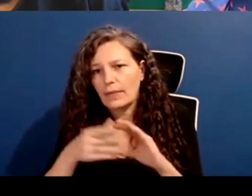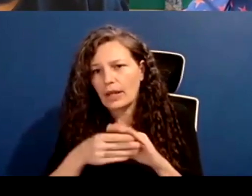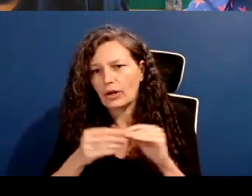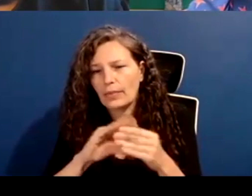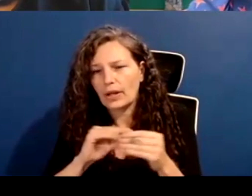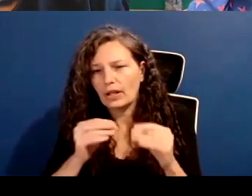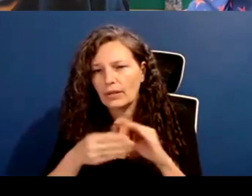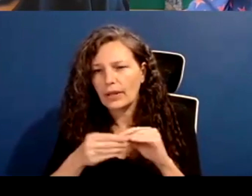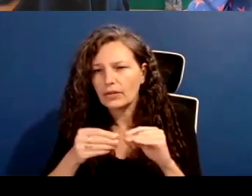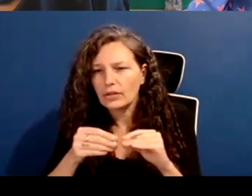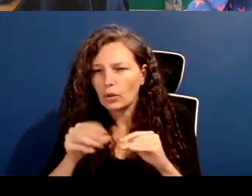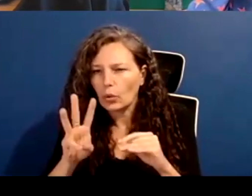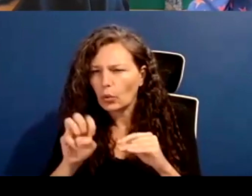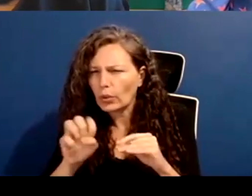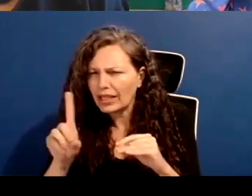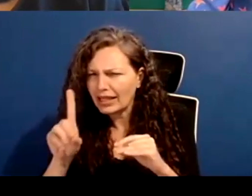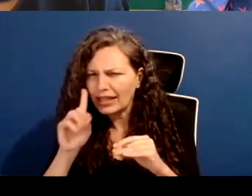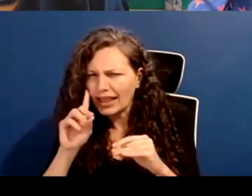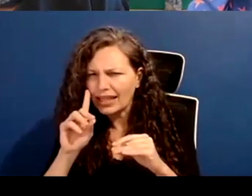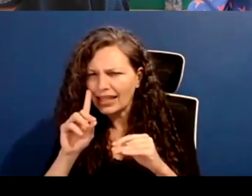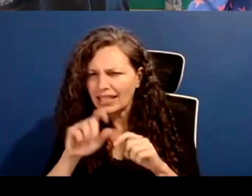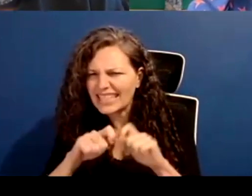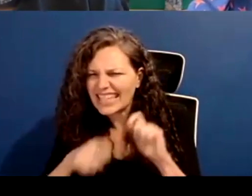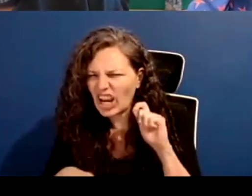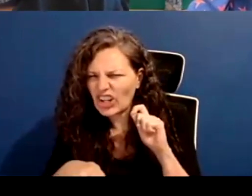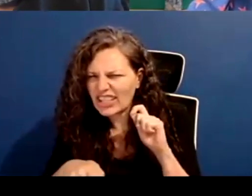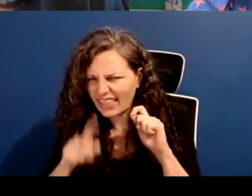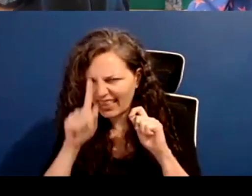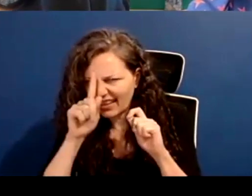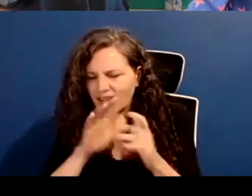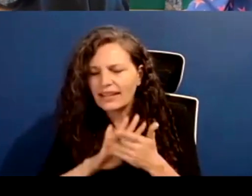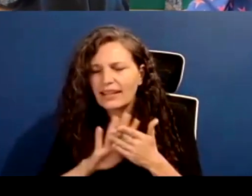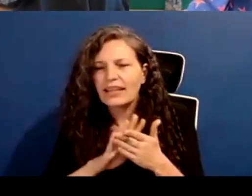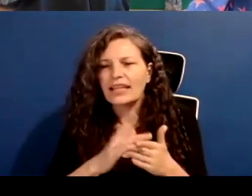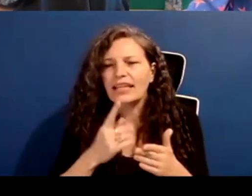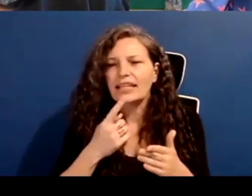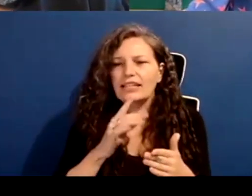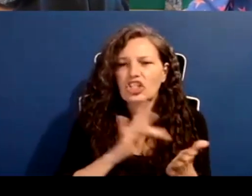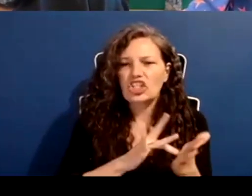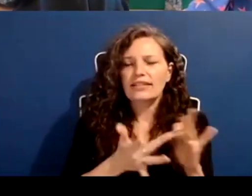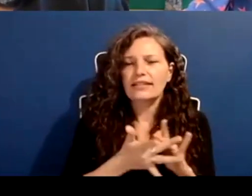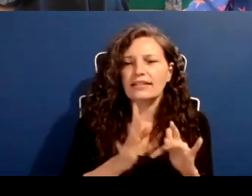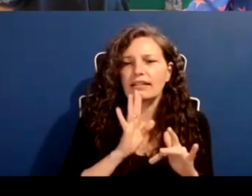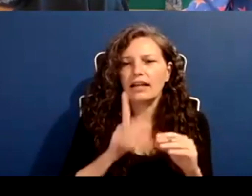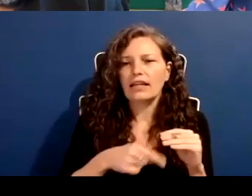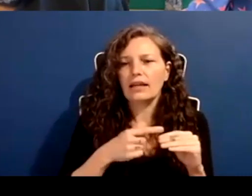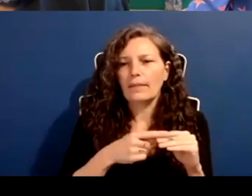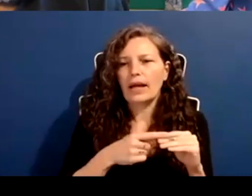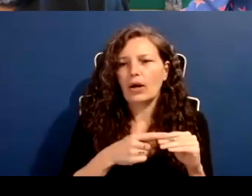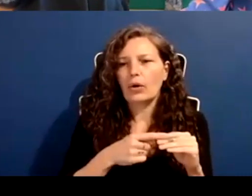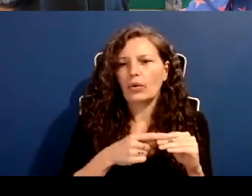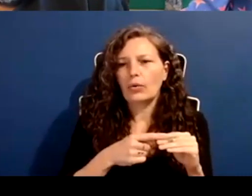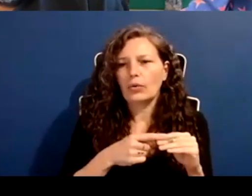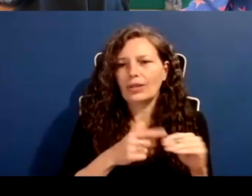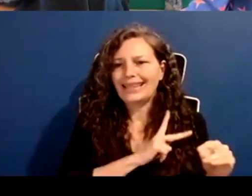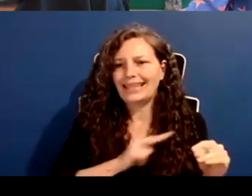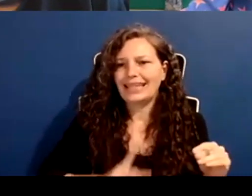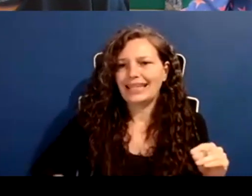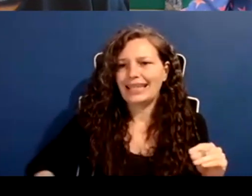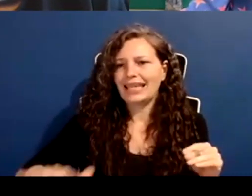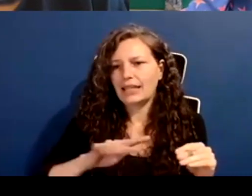about he says the kingdom is like this. But what I tell people, as someone who's autistic, my brain is a